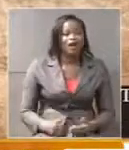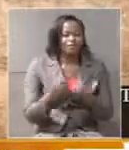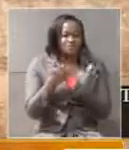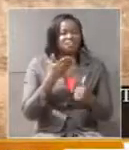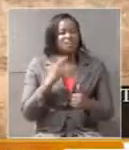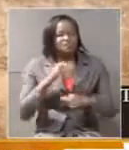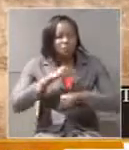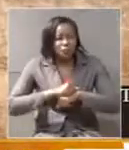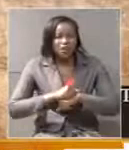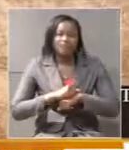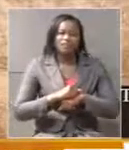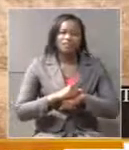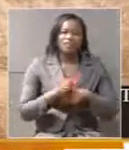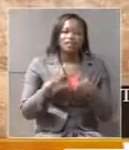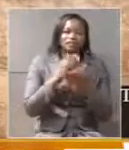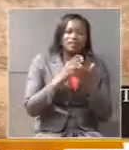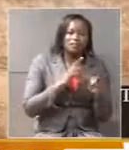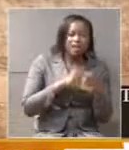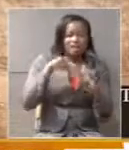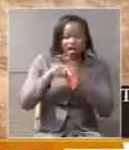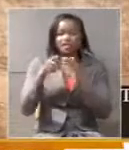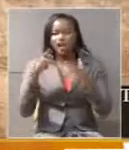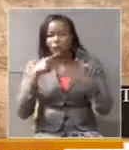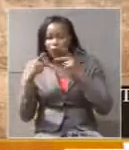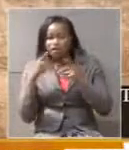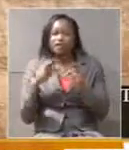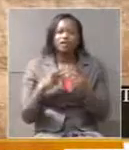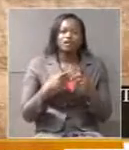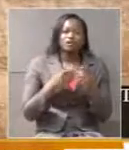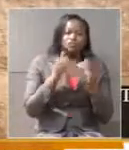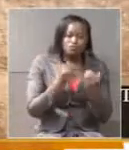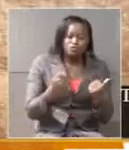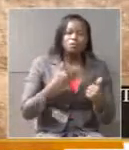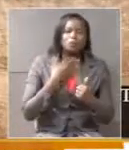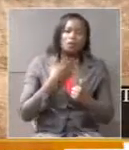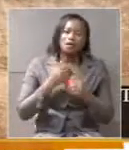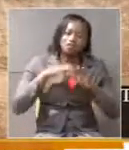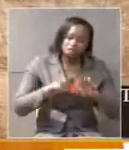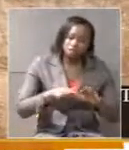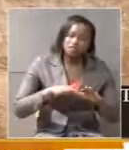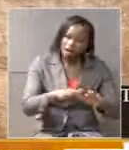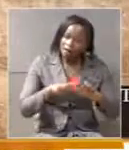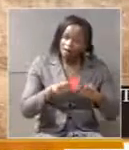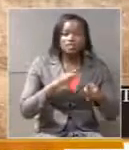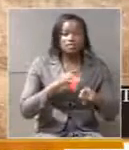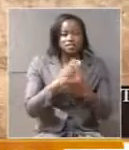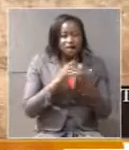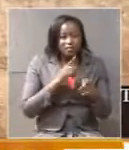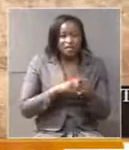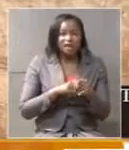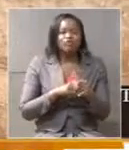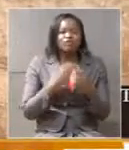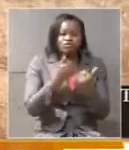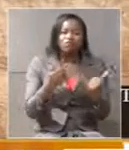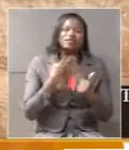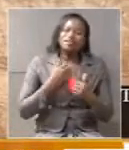isomero okulya kuno okuidira amawuteri agaida abana okwenda chapati omwana niwo muwesente bagonokera mu busenta kujja kulya